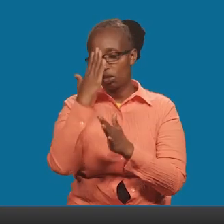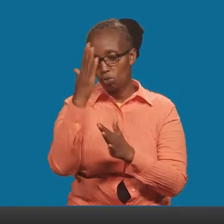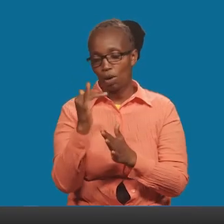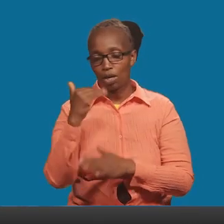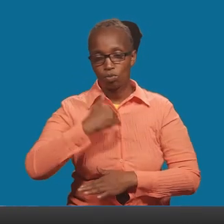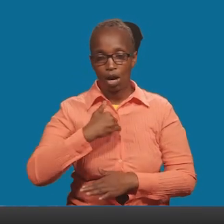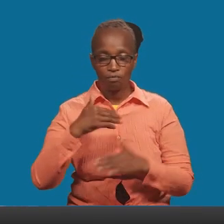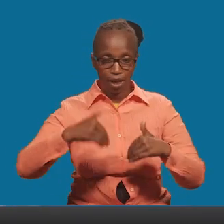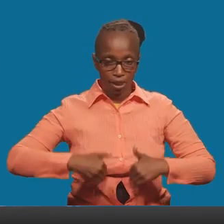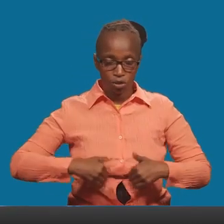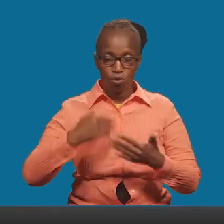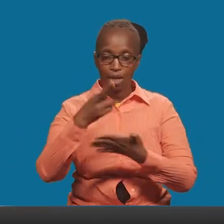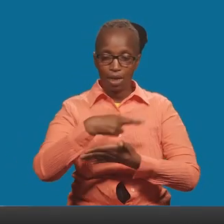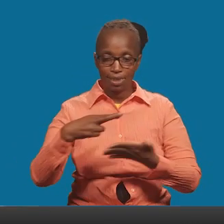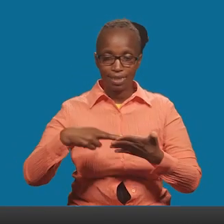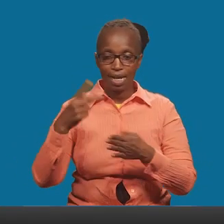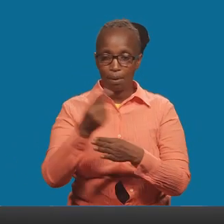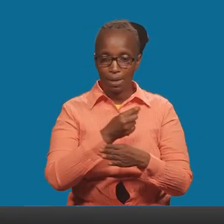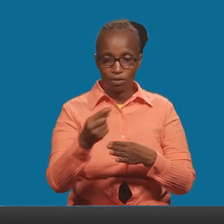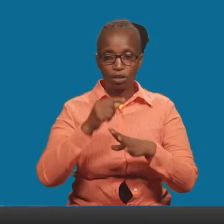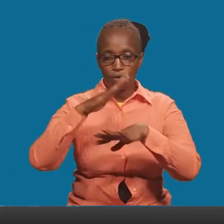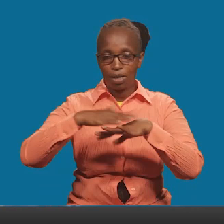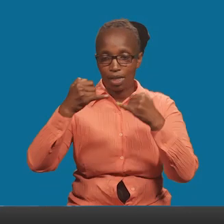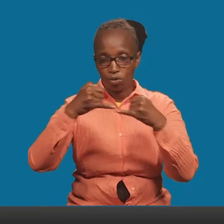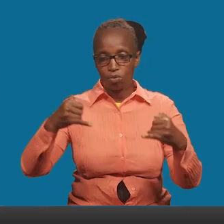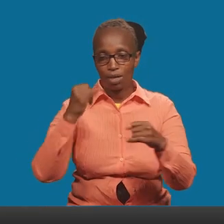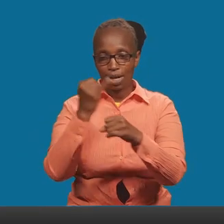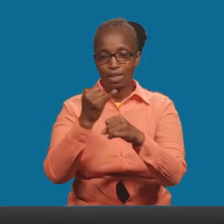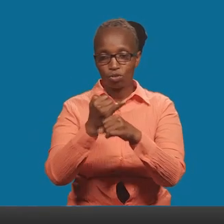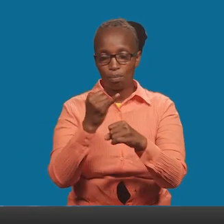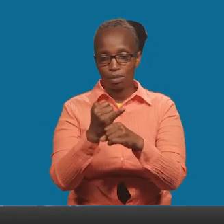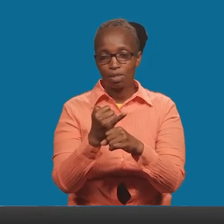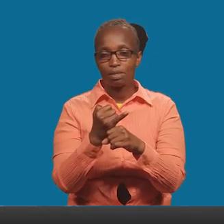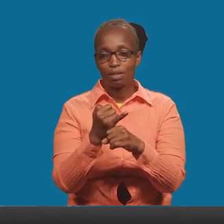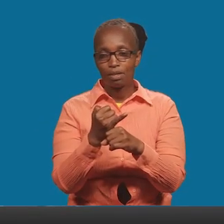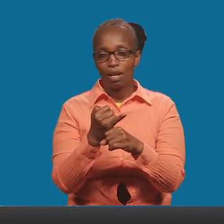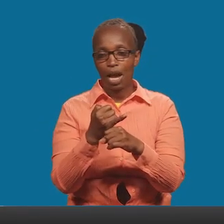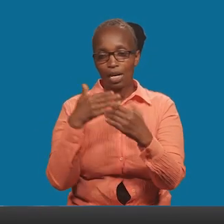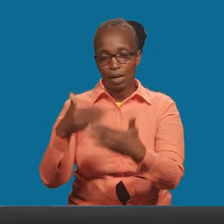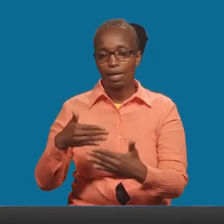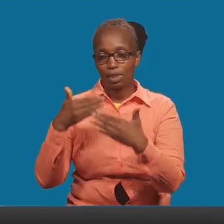have this youth register and be trained on online jobs and be assured of those jobs.